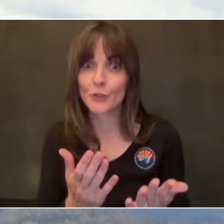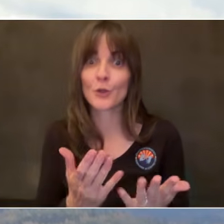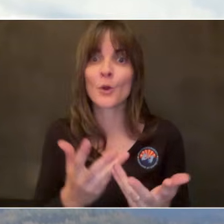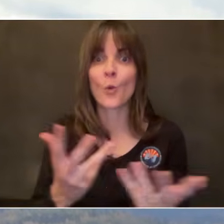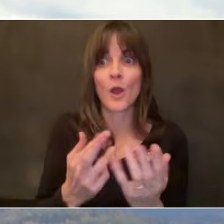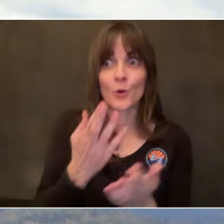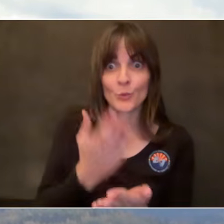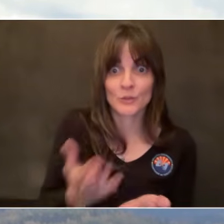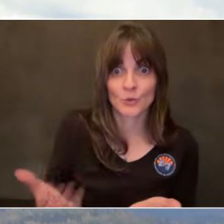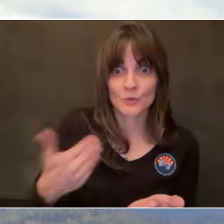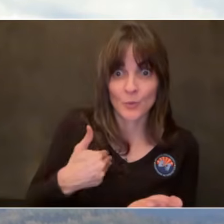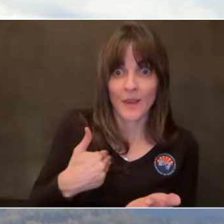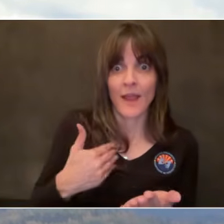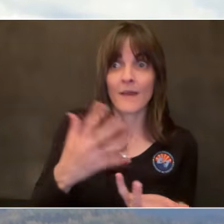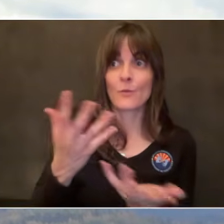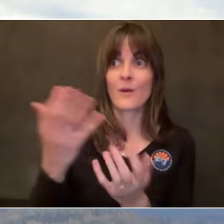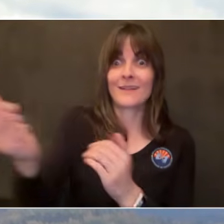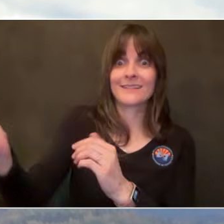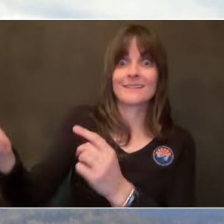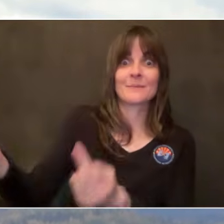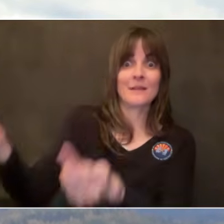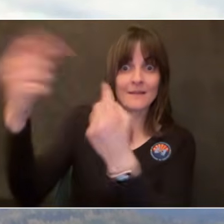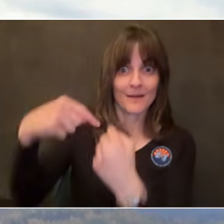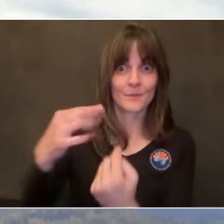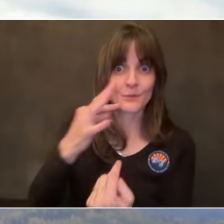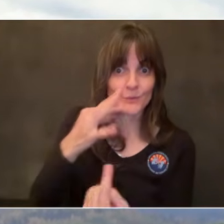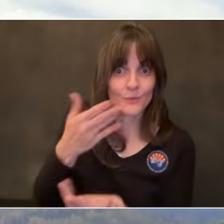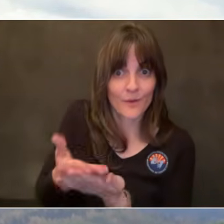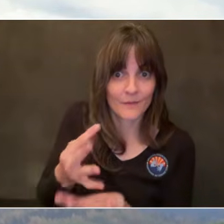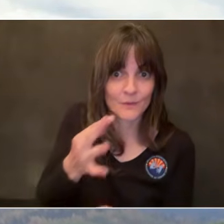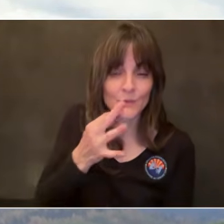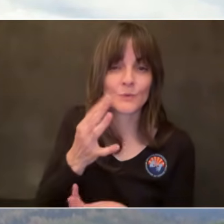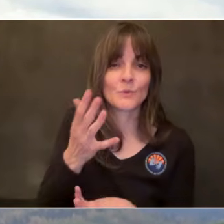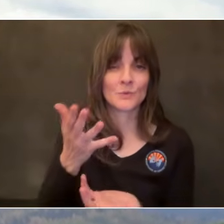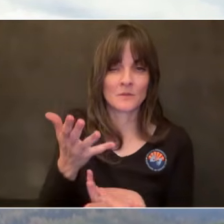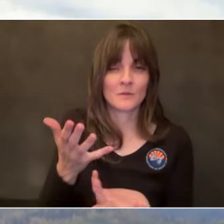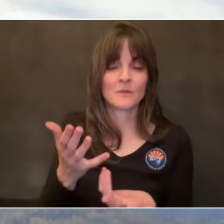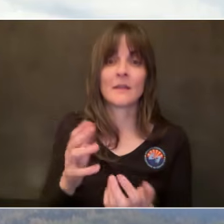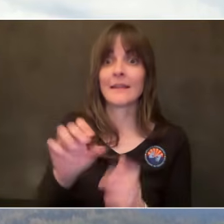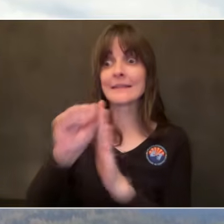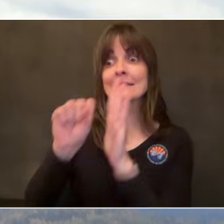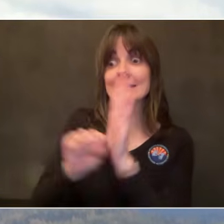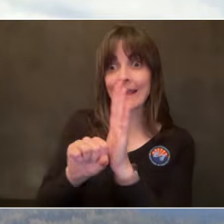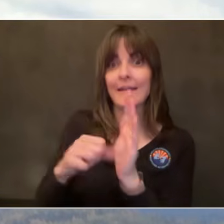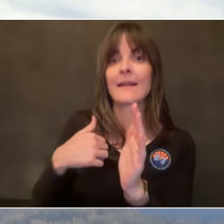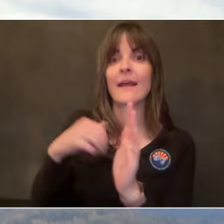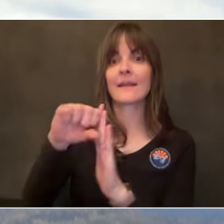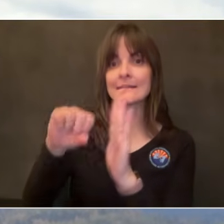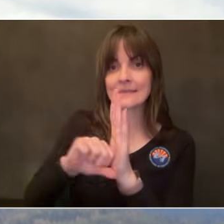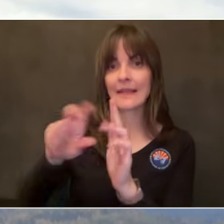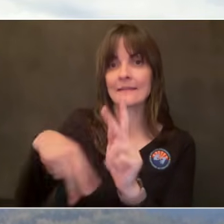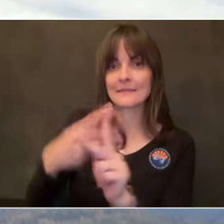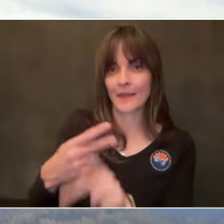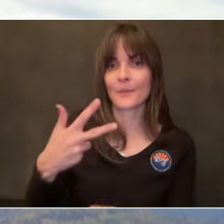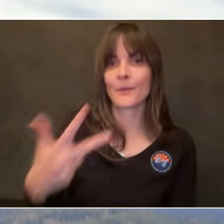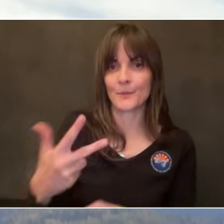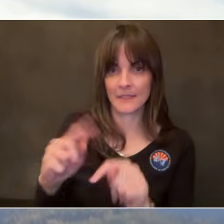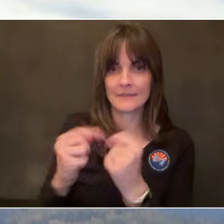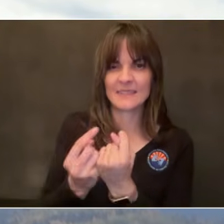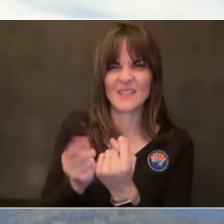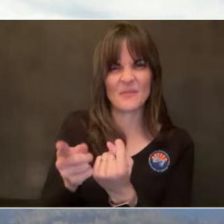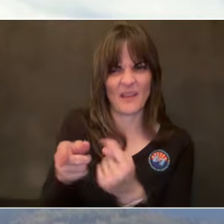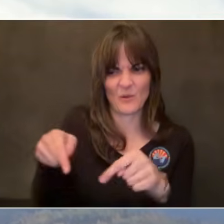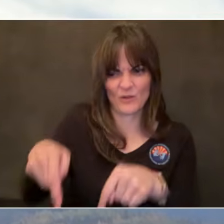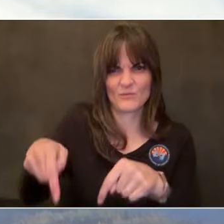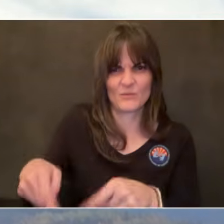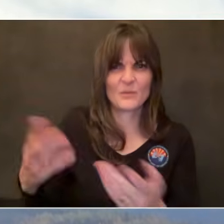that we have that's coming in or is already in place. I knew the state had their state Type 3 team that was here